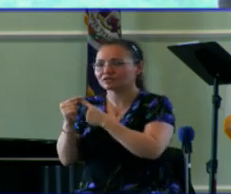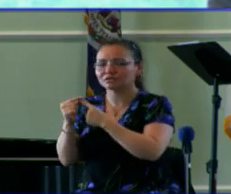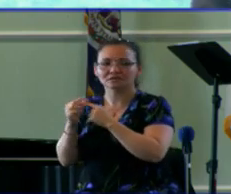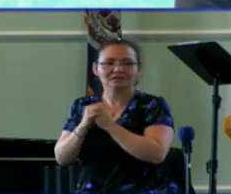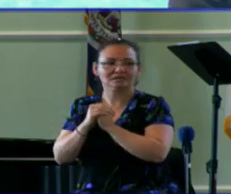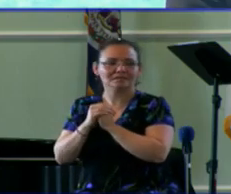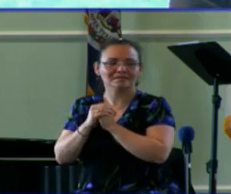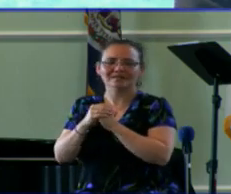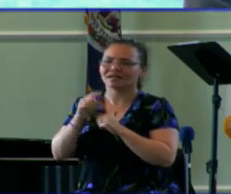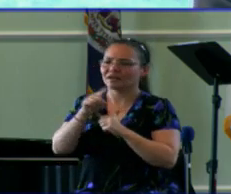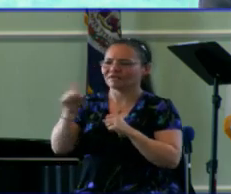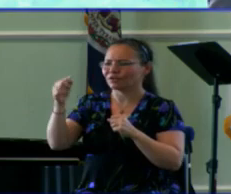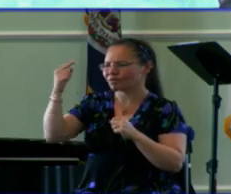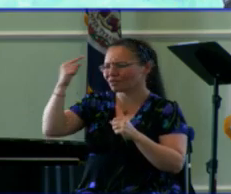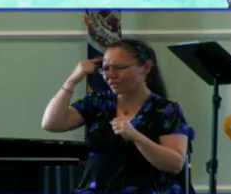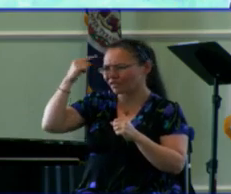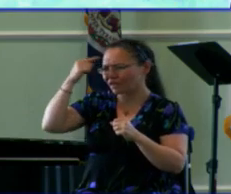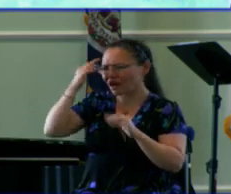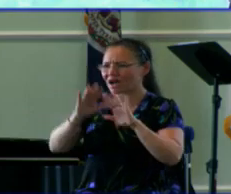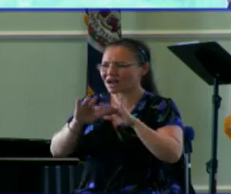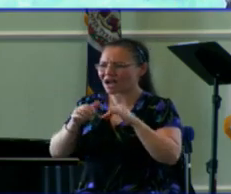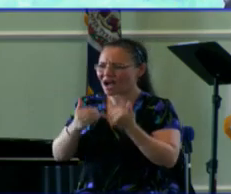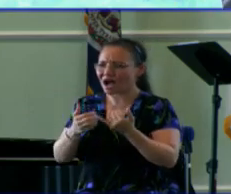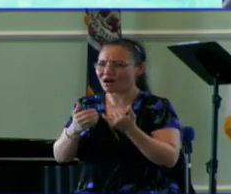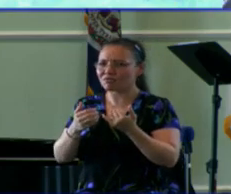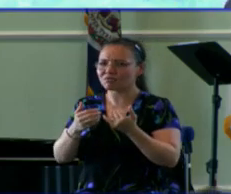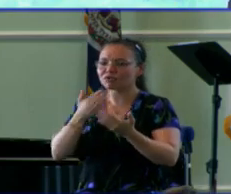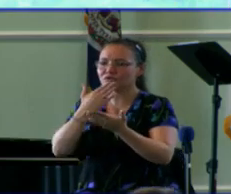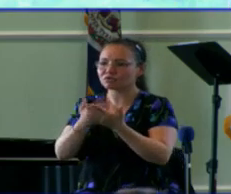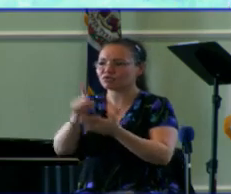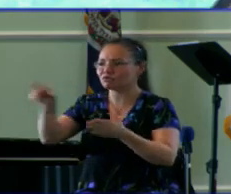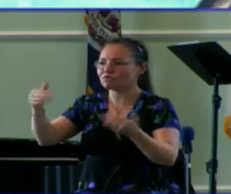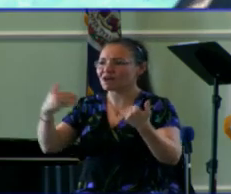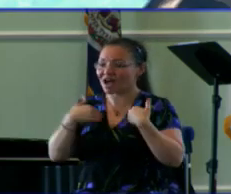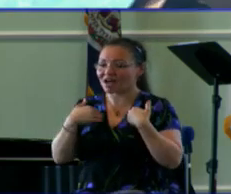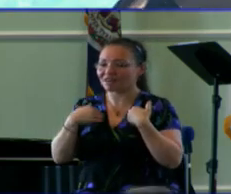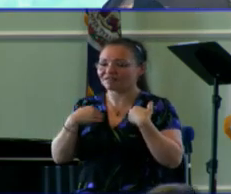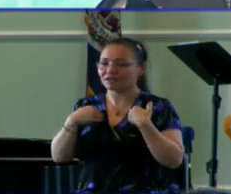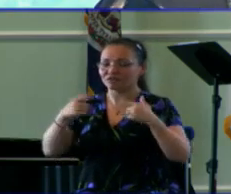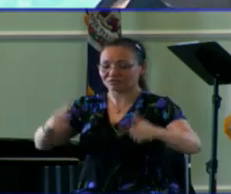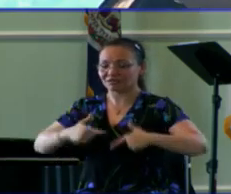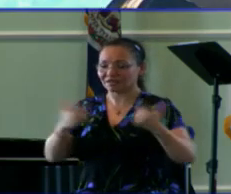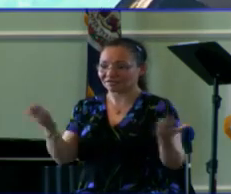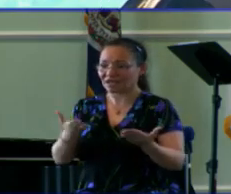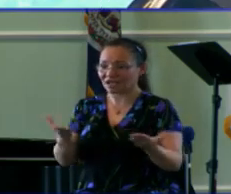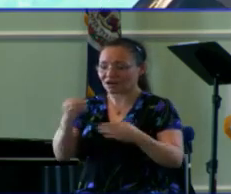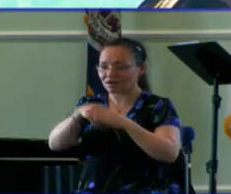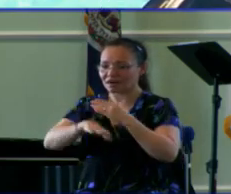Have you ever thought about the privilege that you and I have living here in this country?